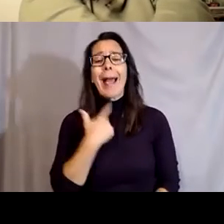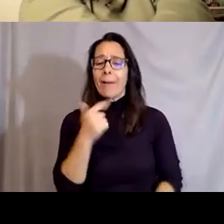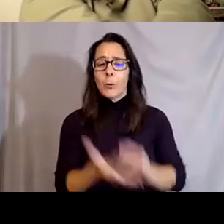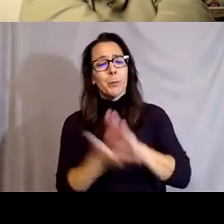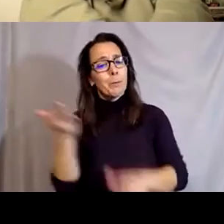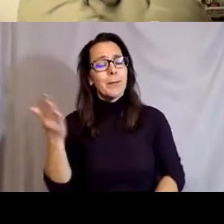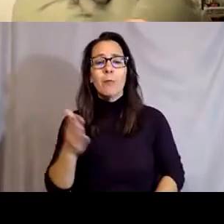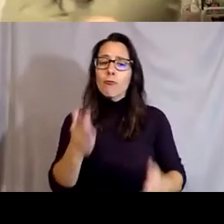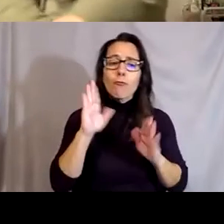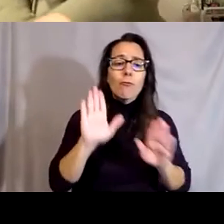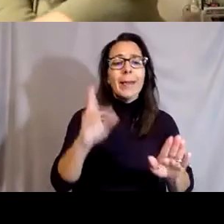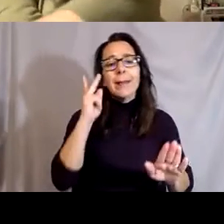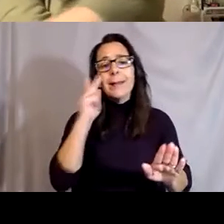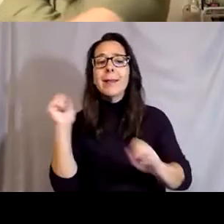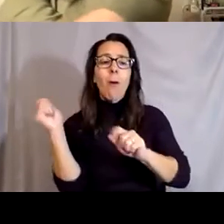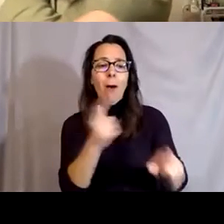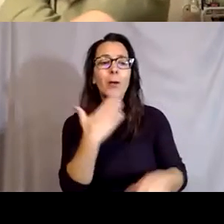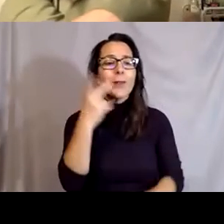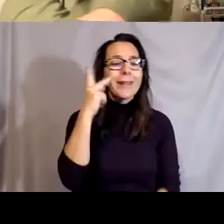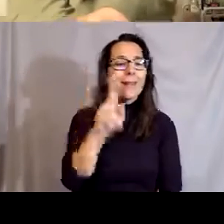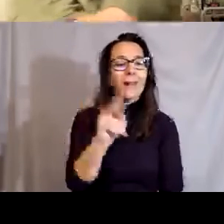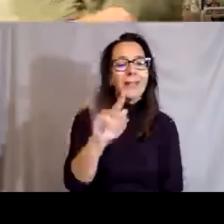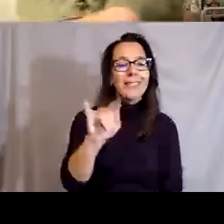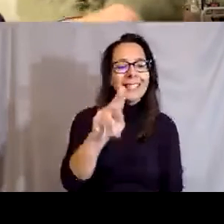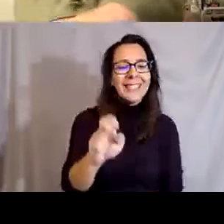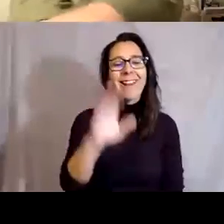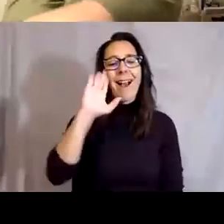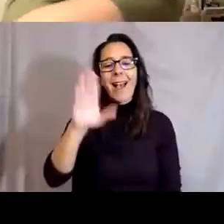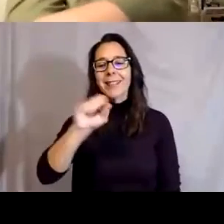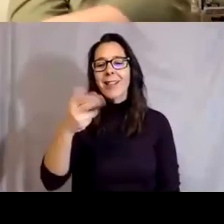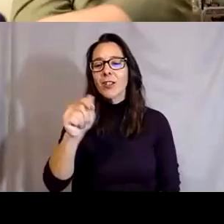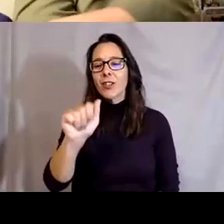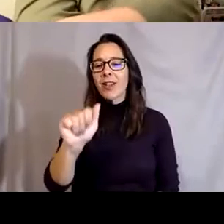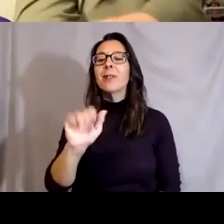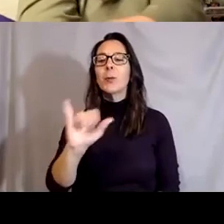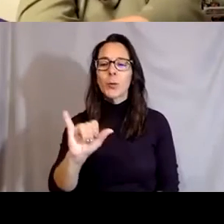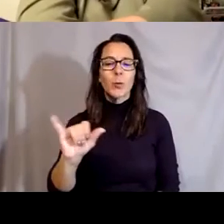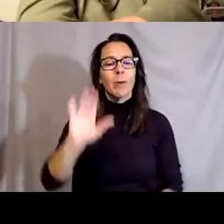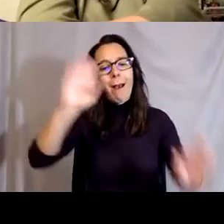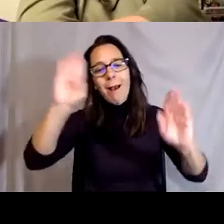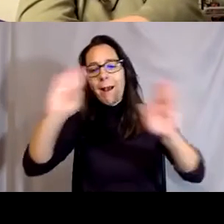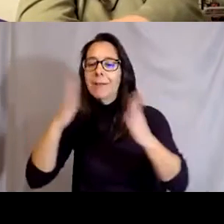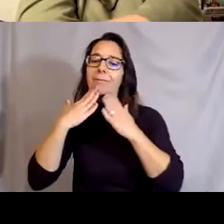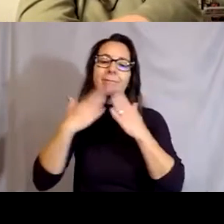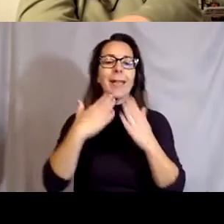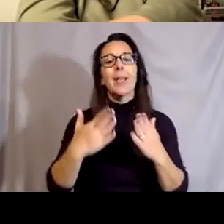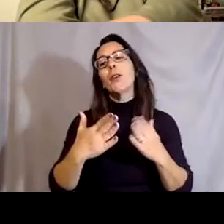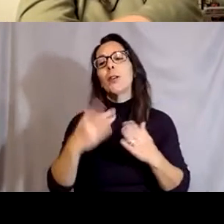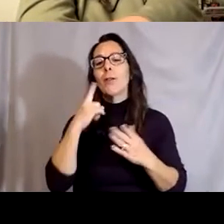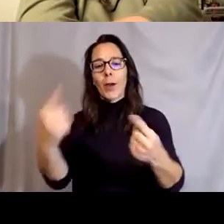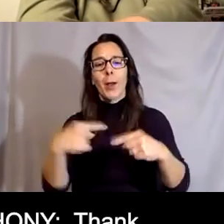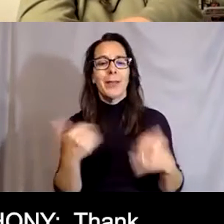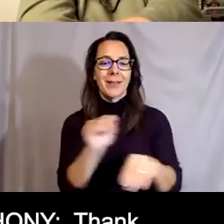see everybody. Good to see you, Constantine. Hi to Sasha as well, and everybody else. Just a huge shout out. Thanks so much for being here